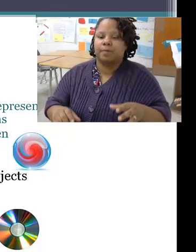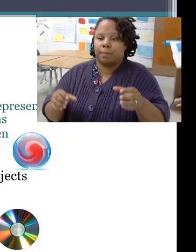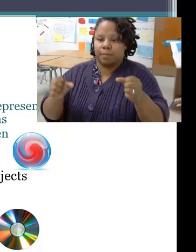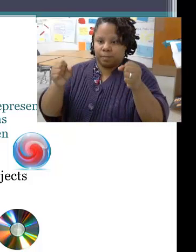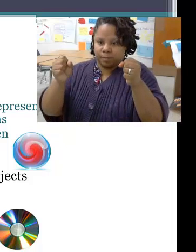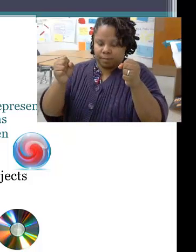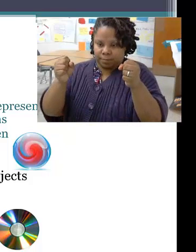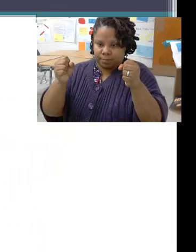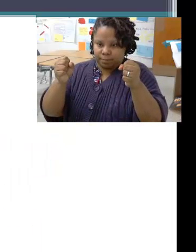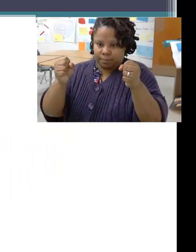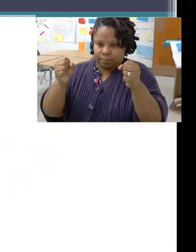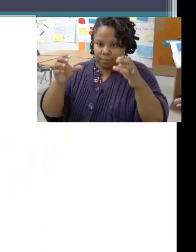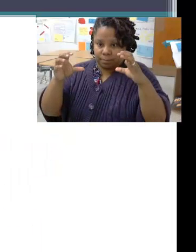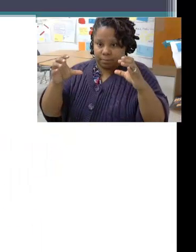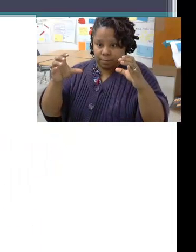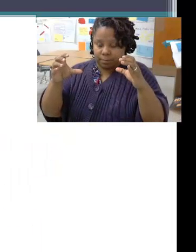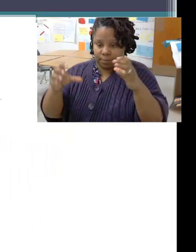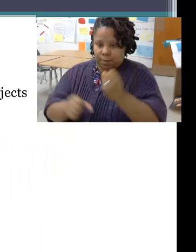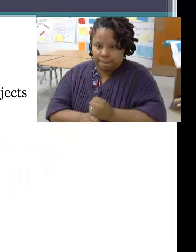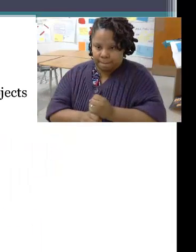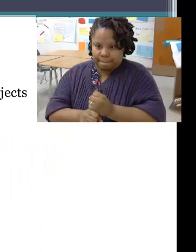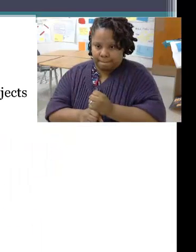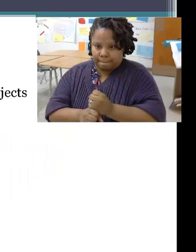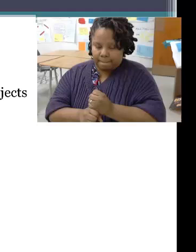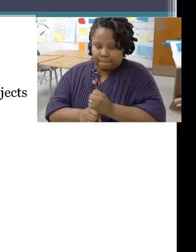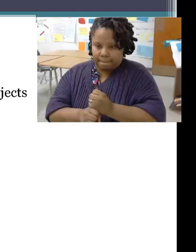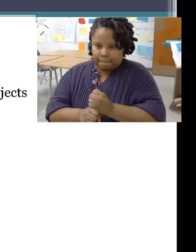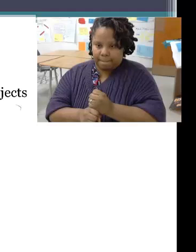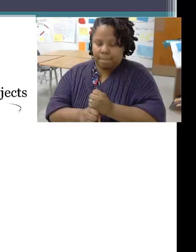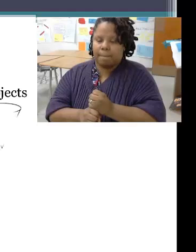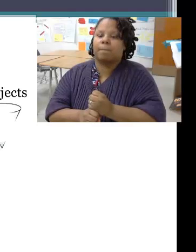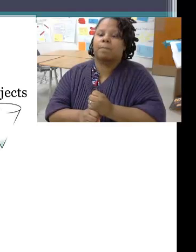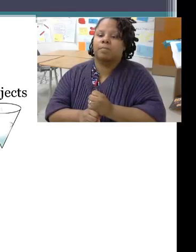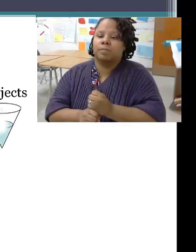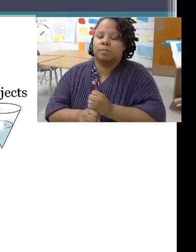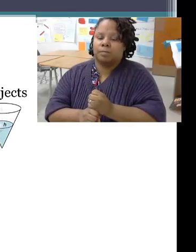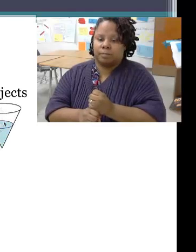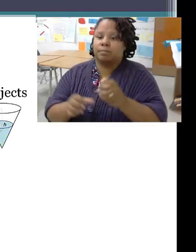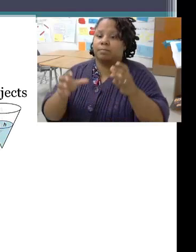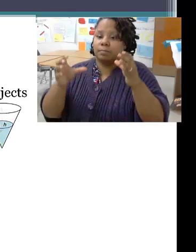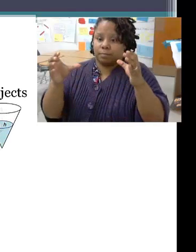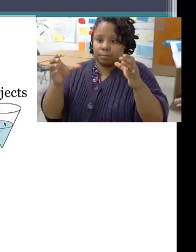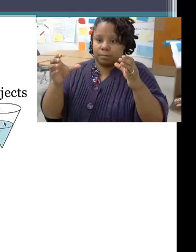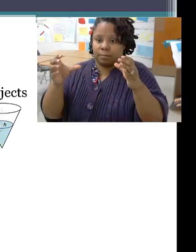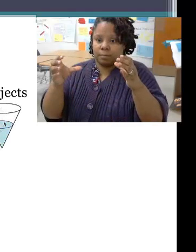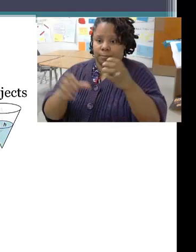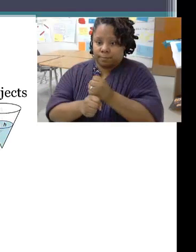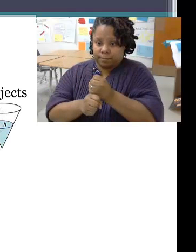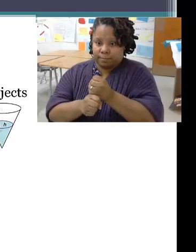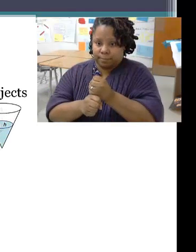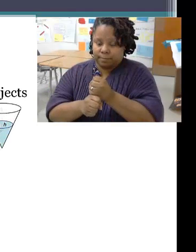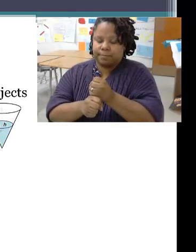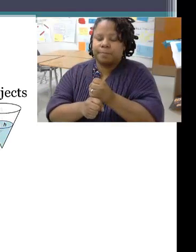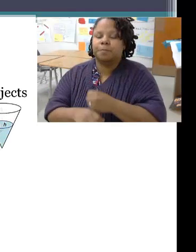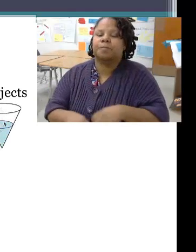use 2 hand shapes, DCL C hand shape, 2 hands, then goes down into 2 hands S hand